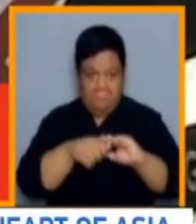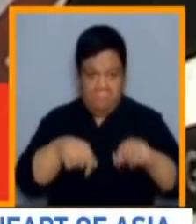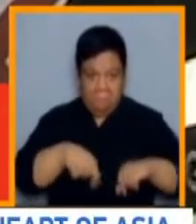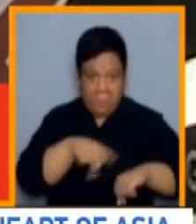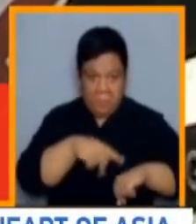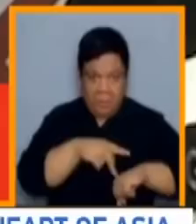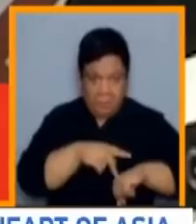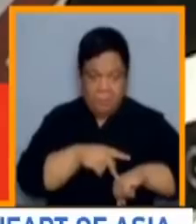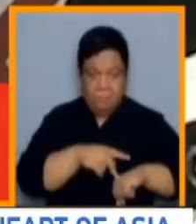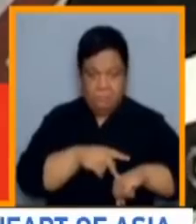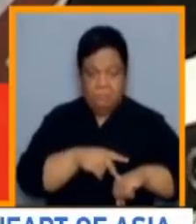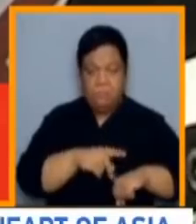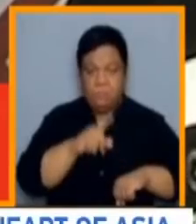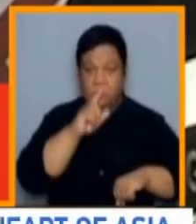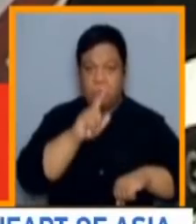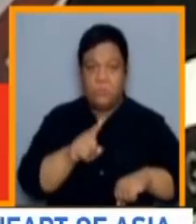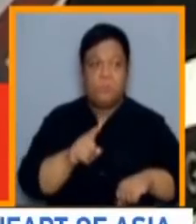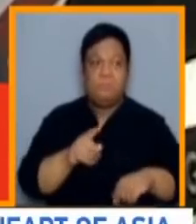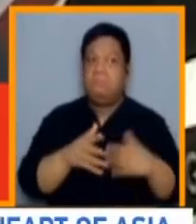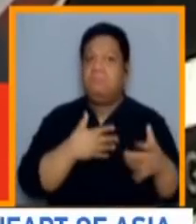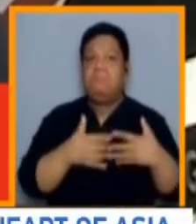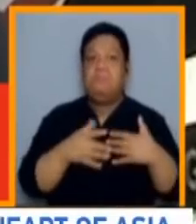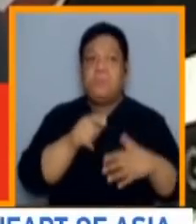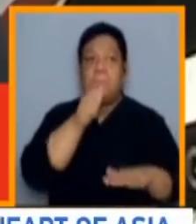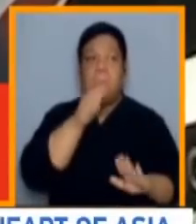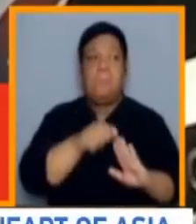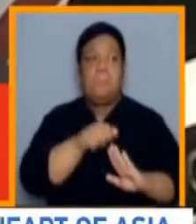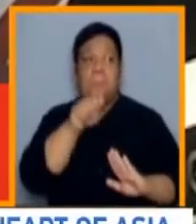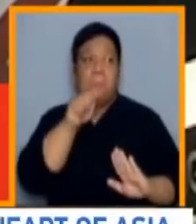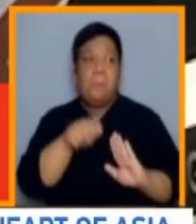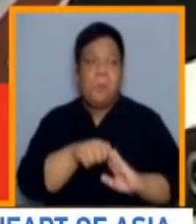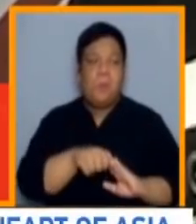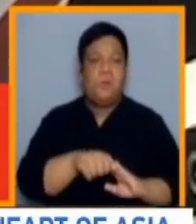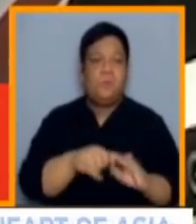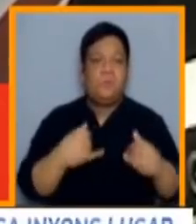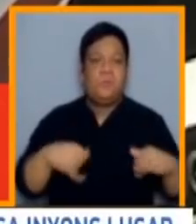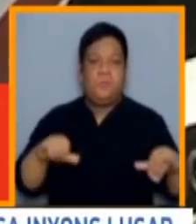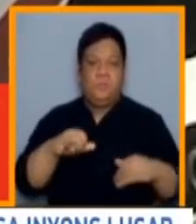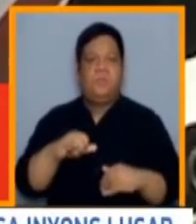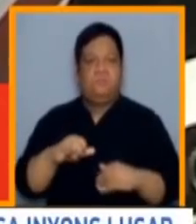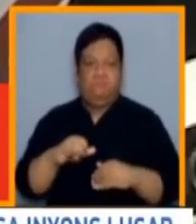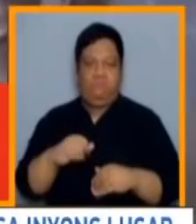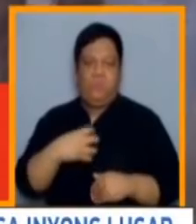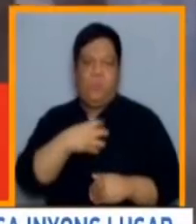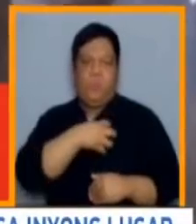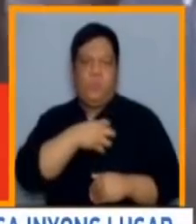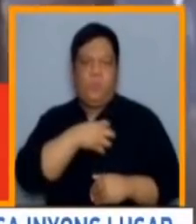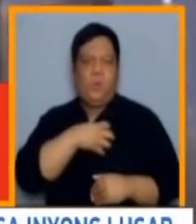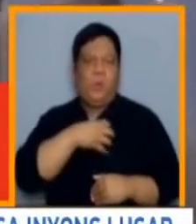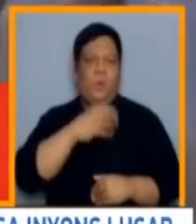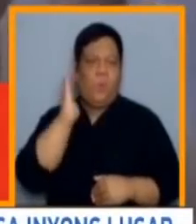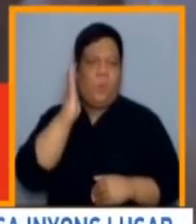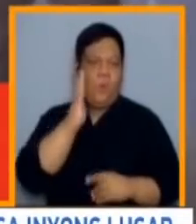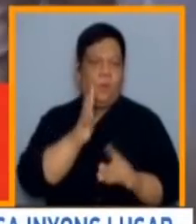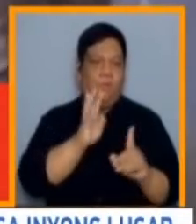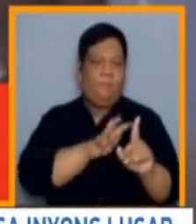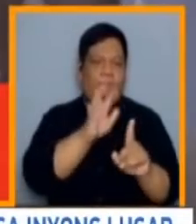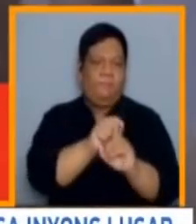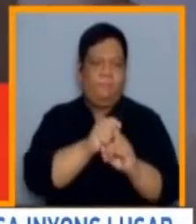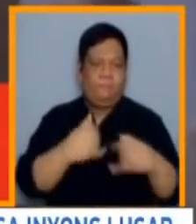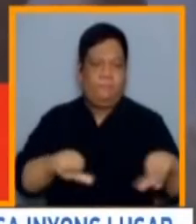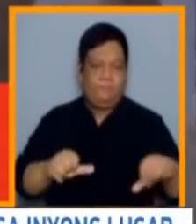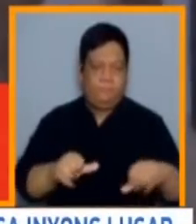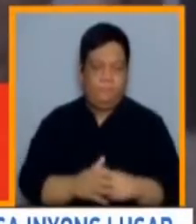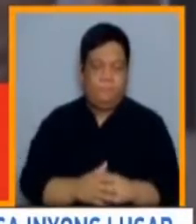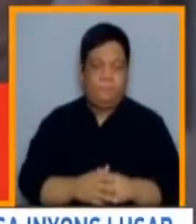that no matter how they hide in our country, the long arm of the law shall always catch them. Ang nasabing suspect ay matagal